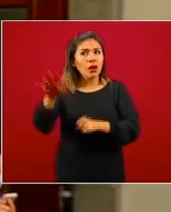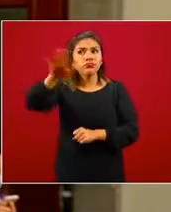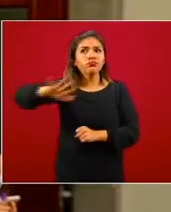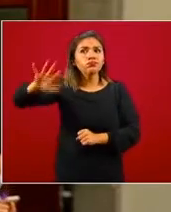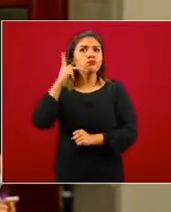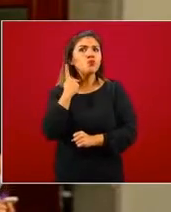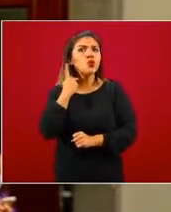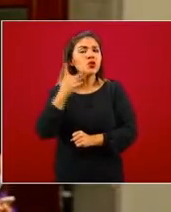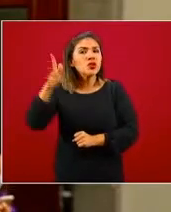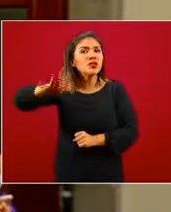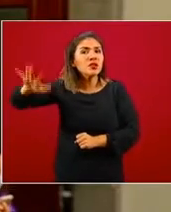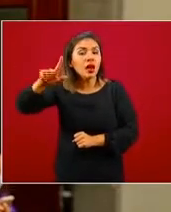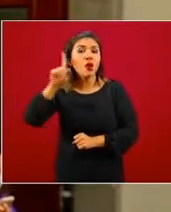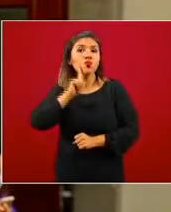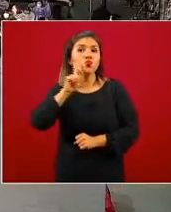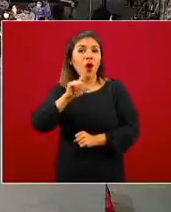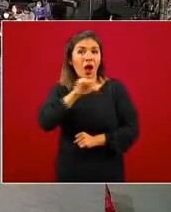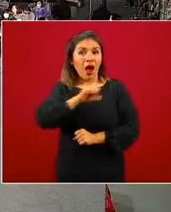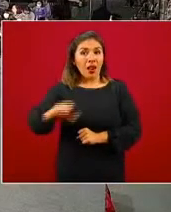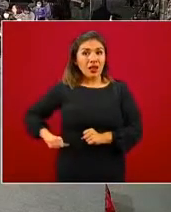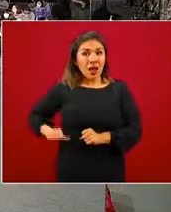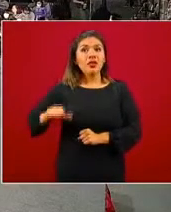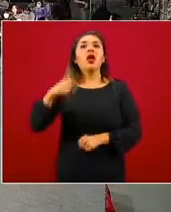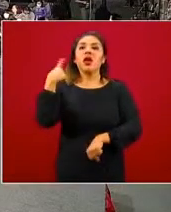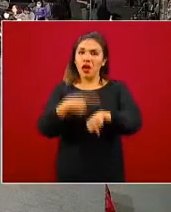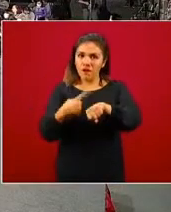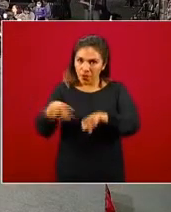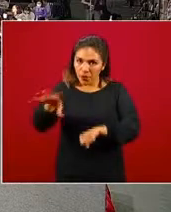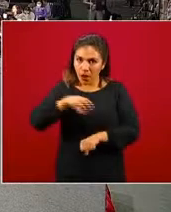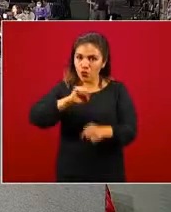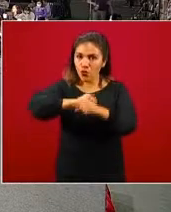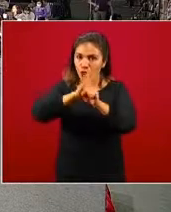is much higher than anywhere else within the